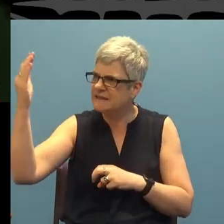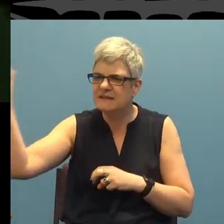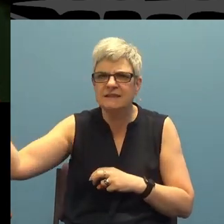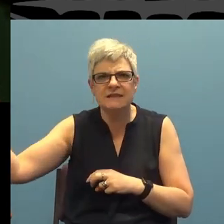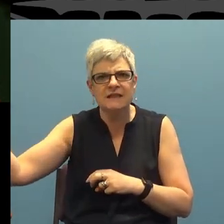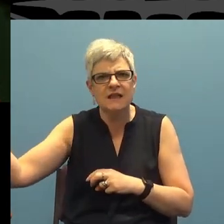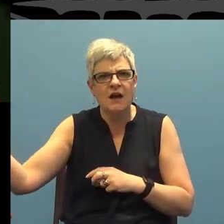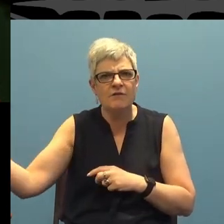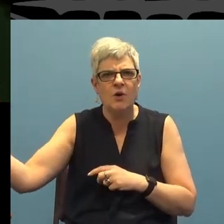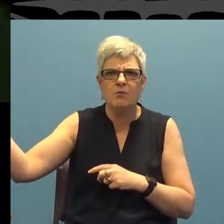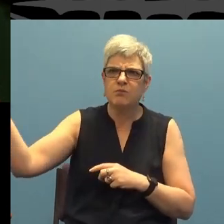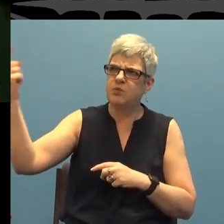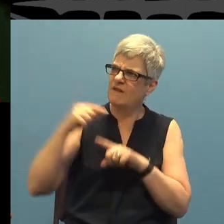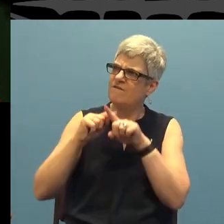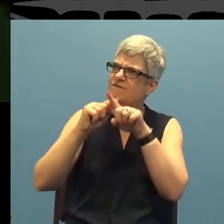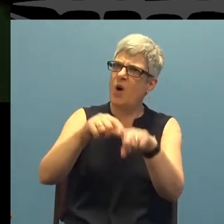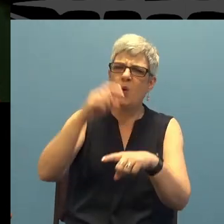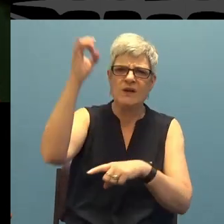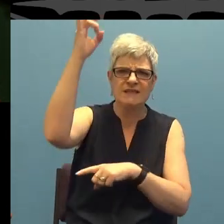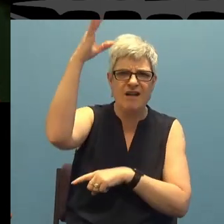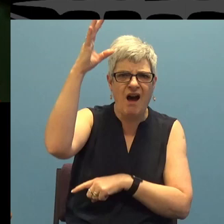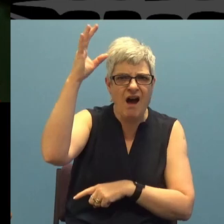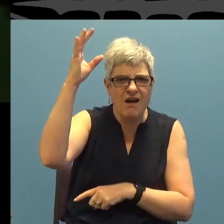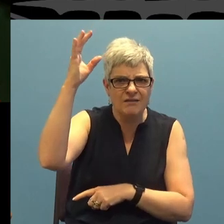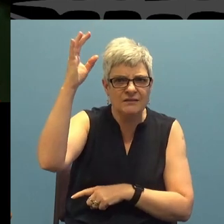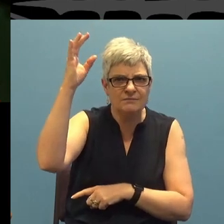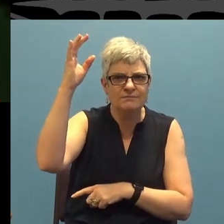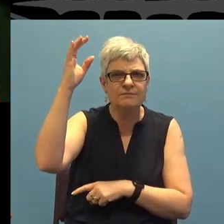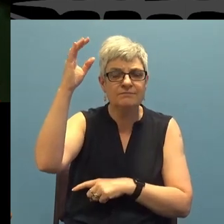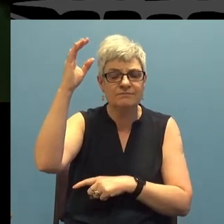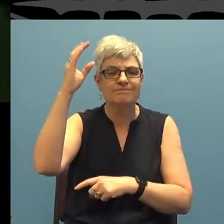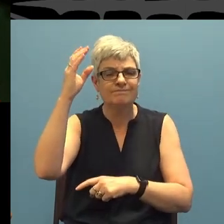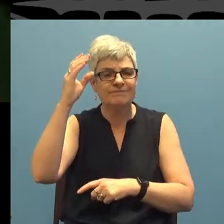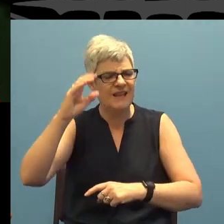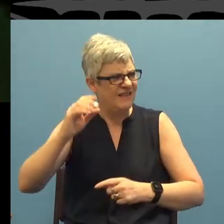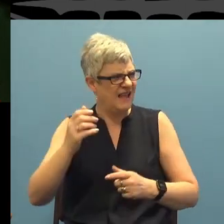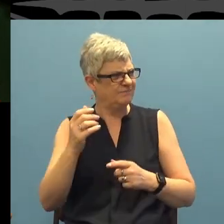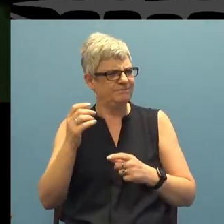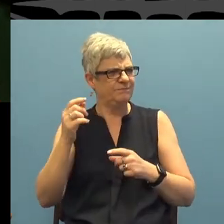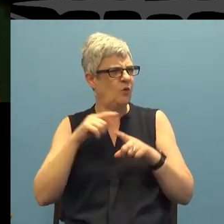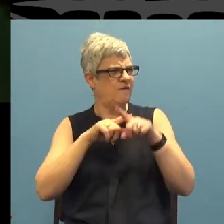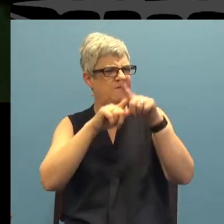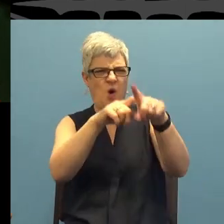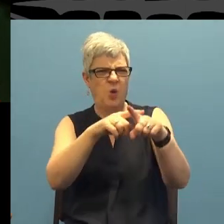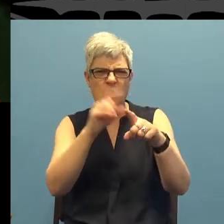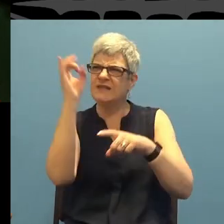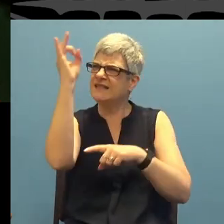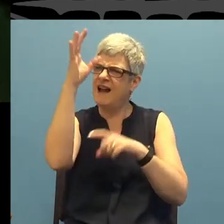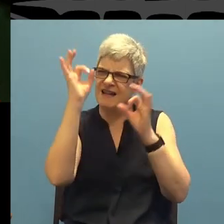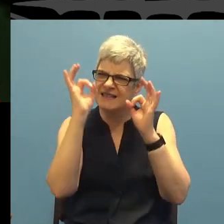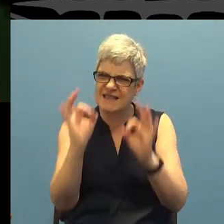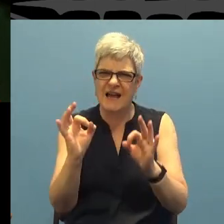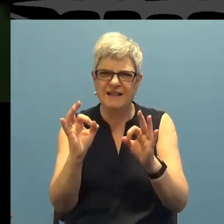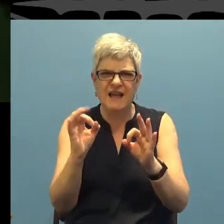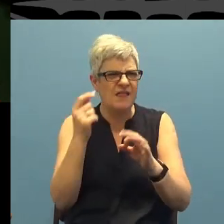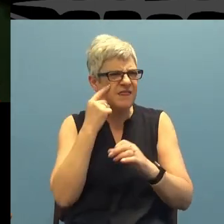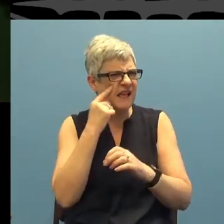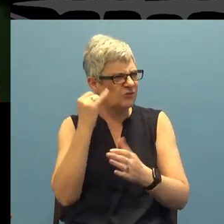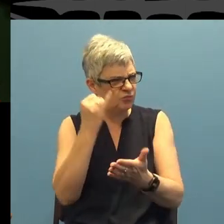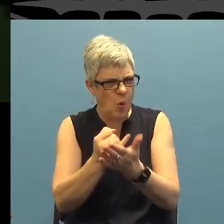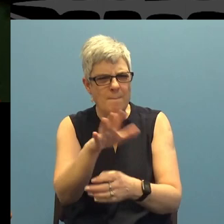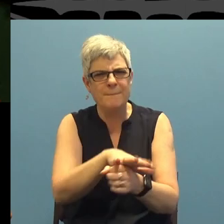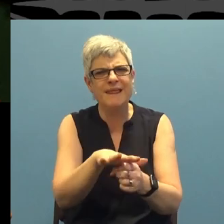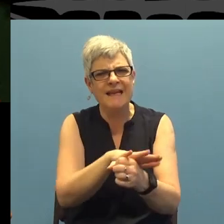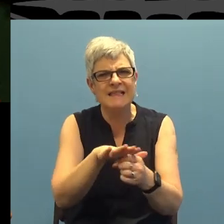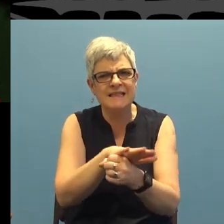and following a star. And then they don't follow the star exactly, or it seems to take them to the wrong place,